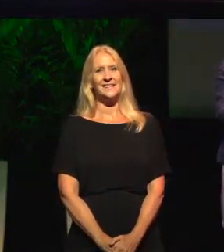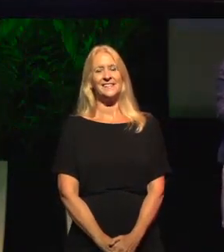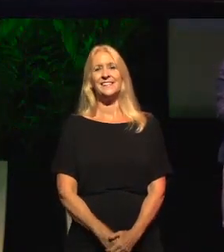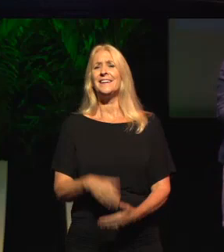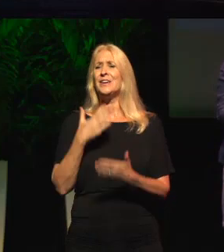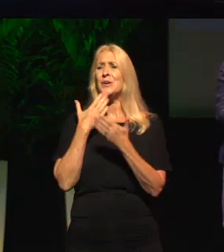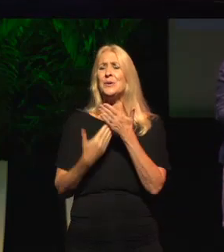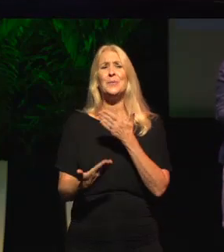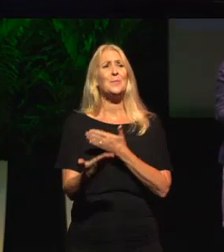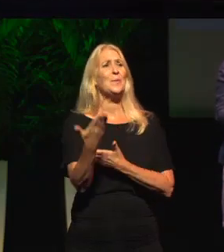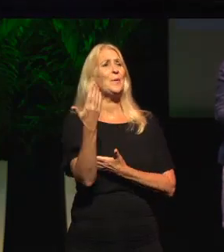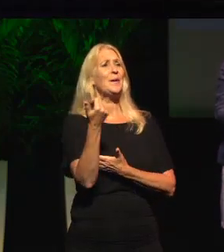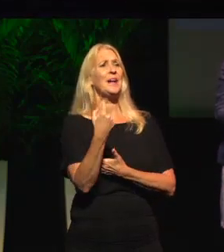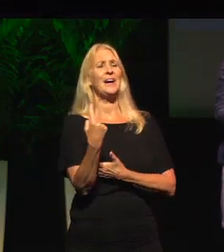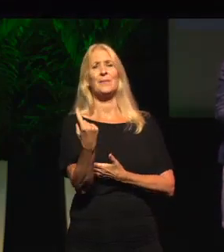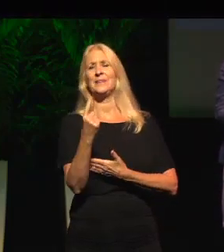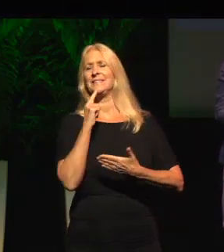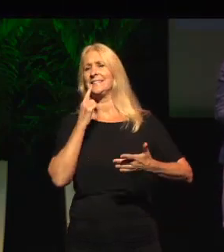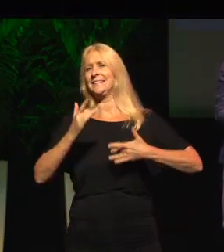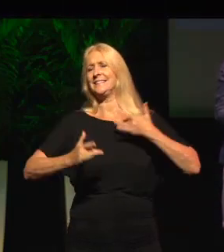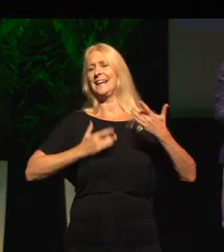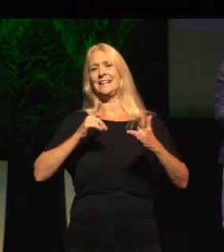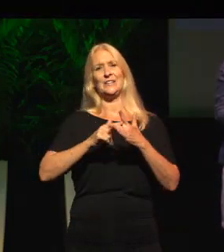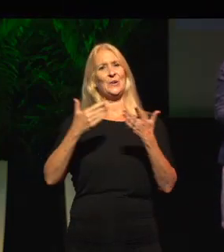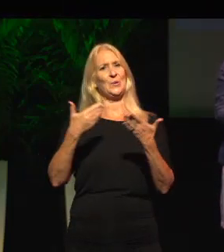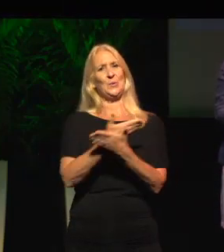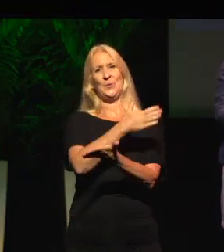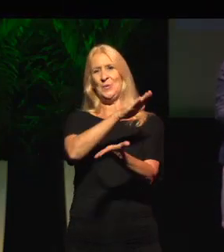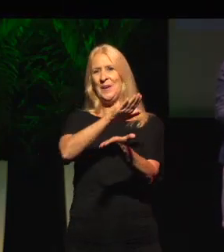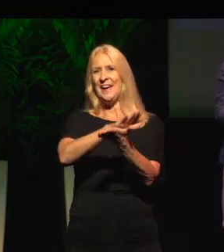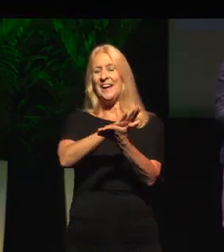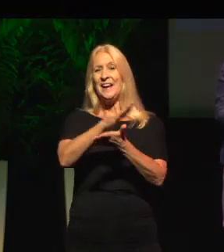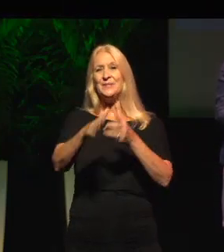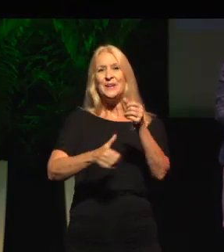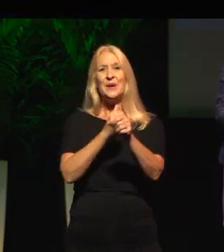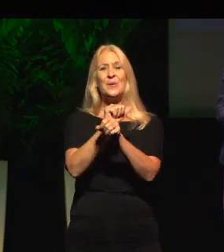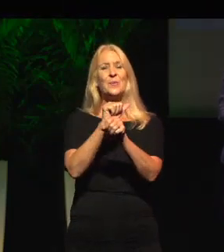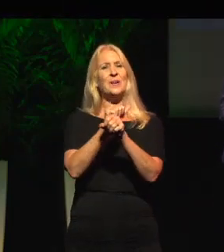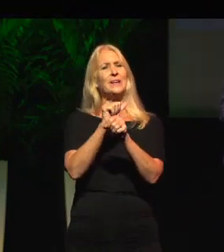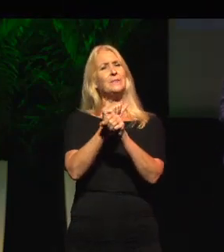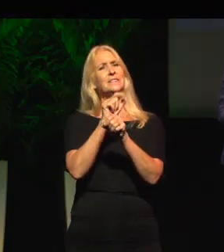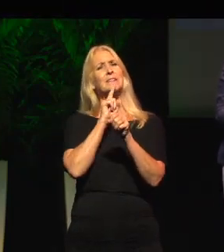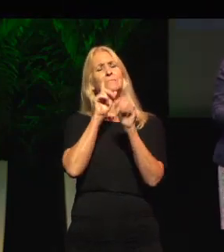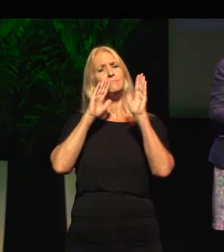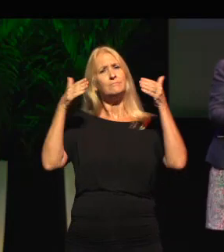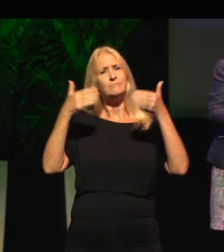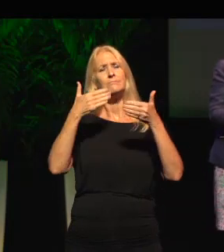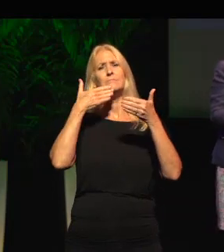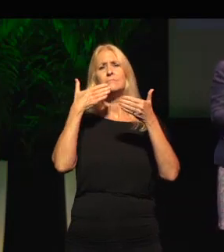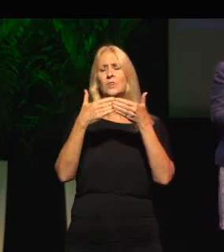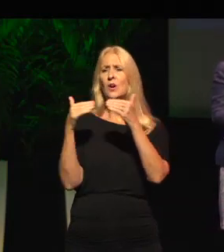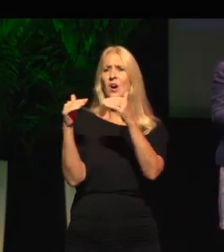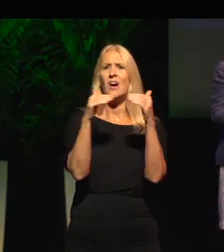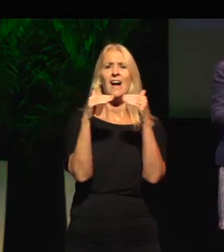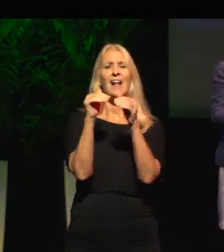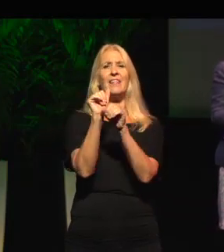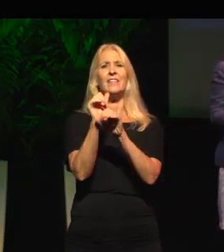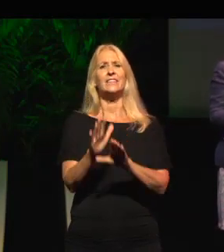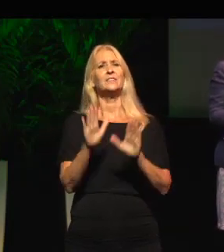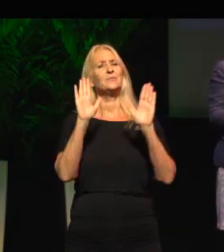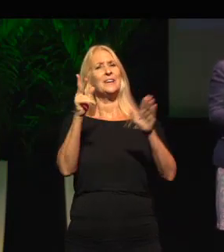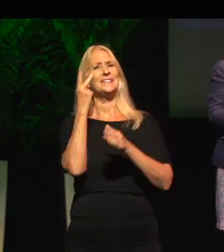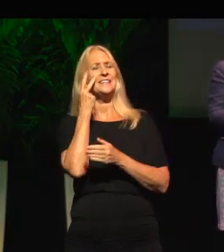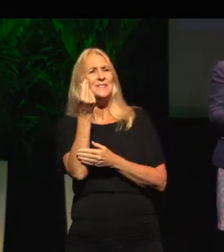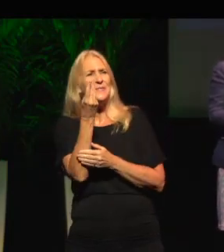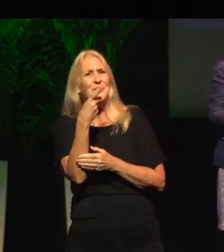Good morning, everyone. It's exciting to begin a new academic year working with such dedicated colleagues, and it's great to be able to see even just a